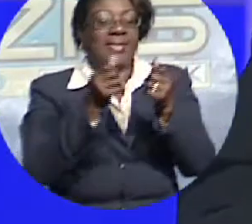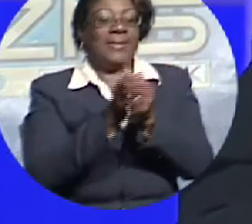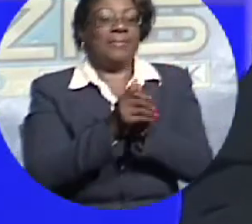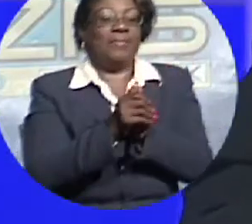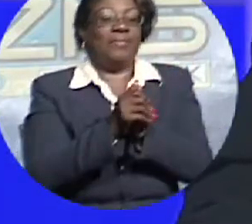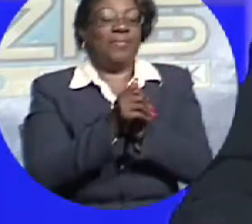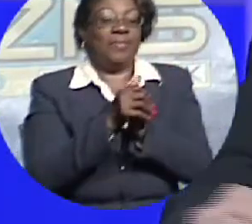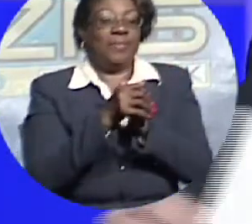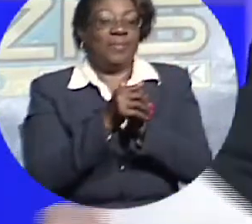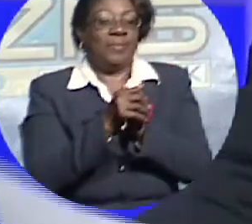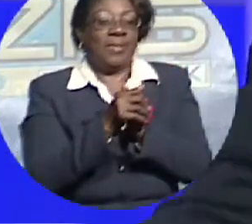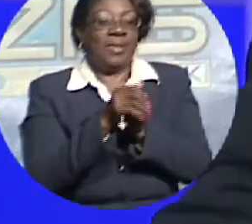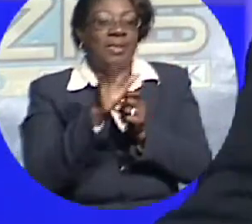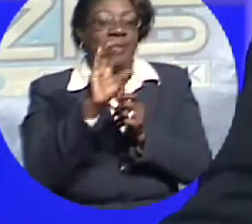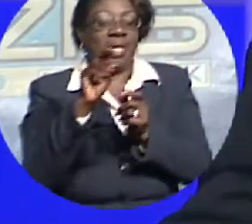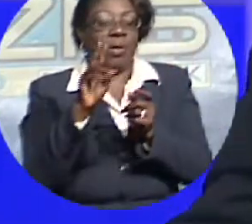with